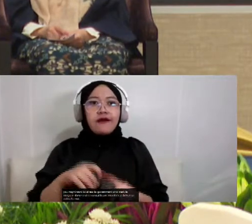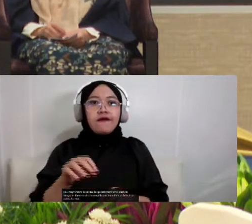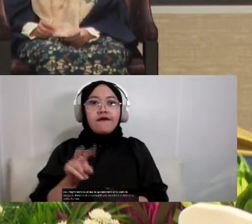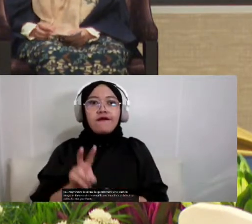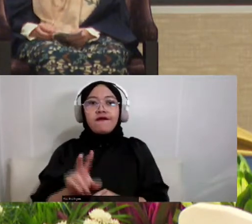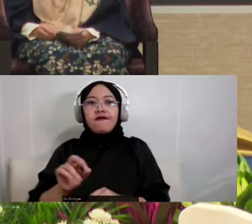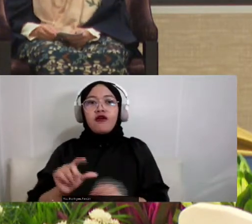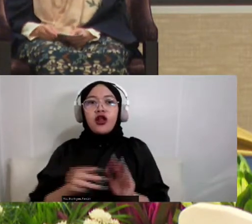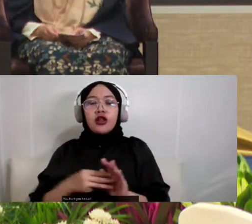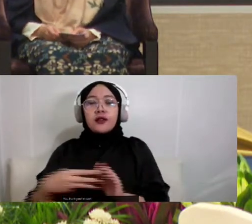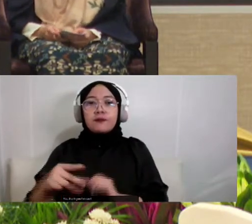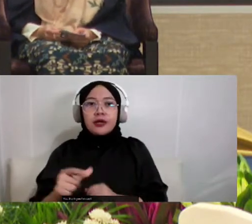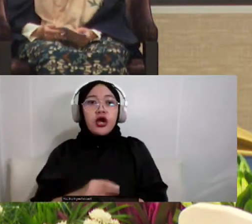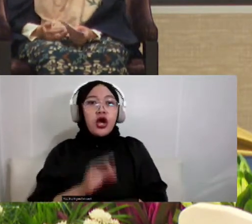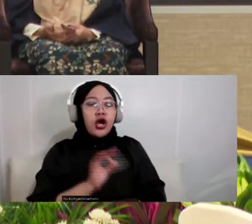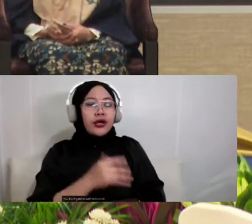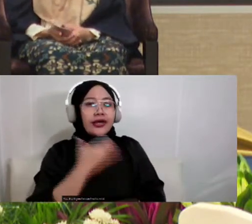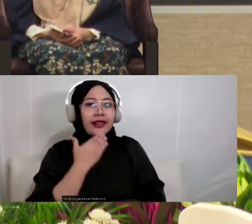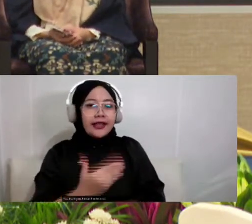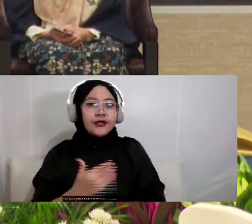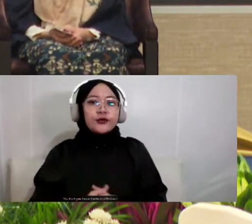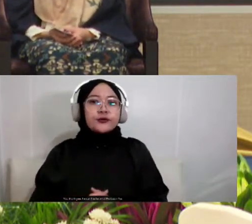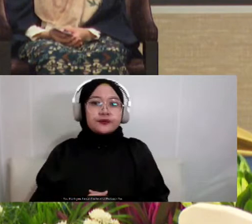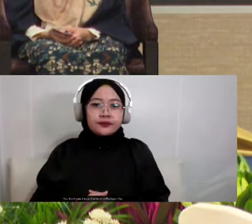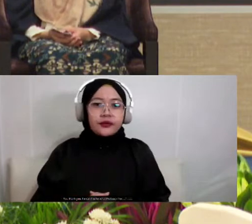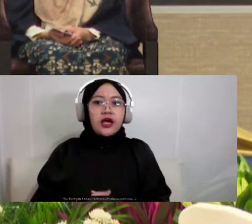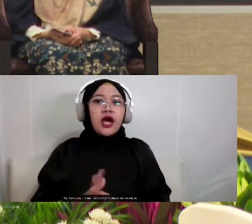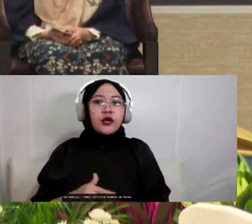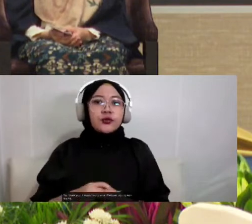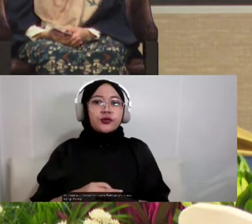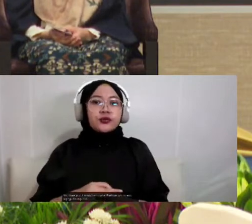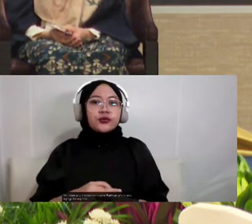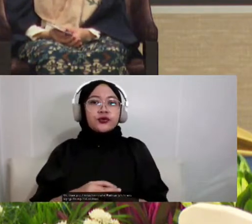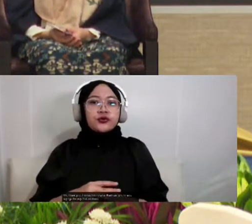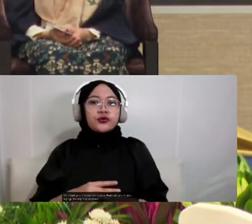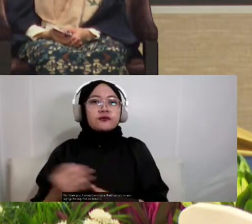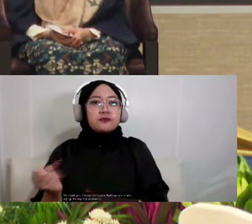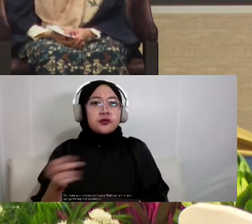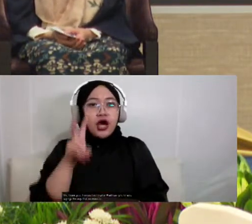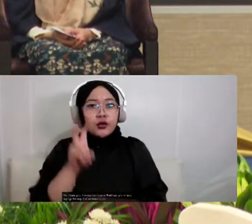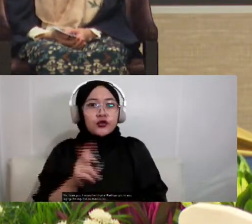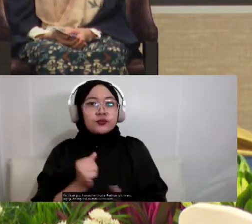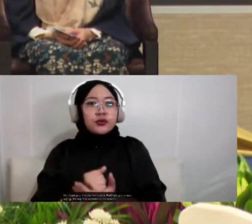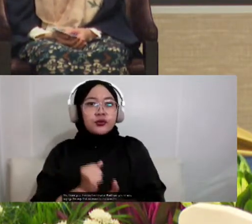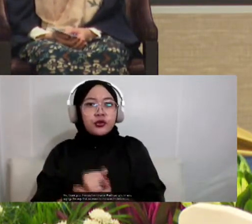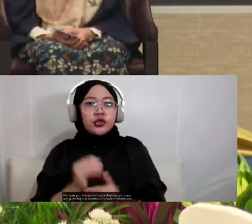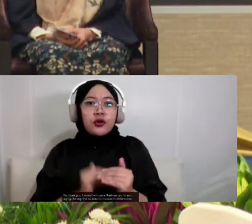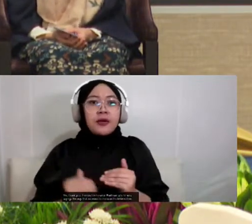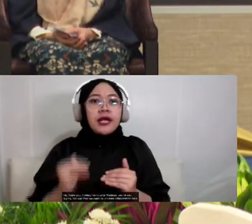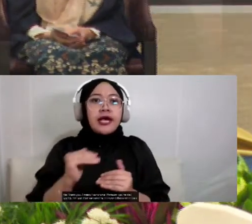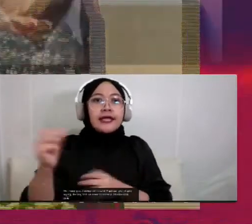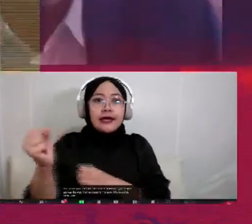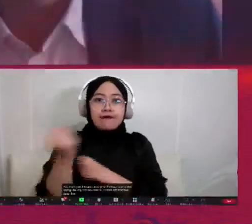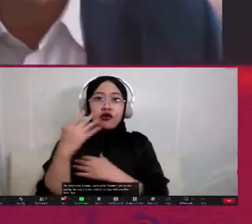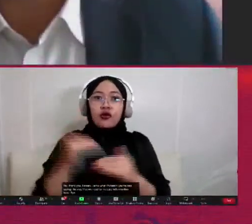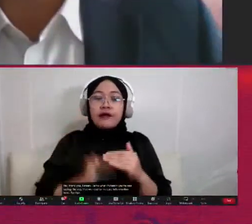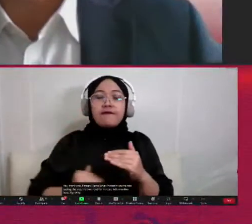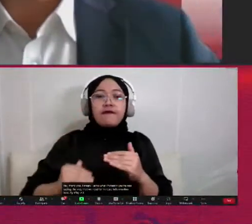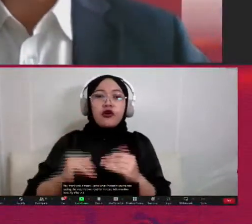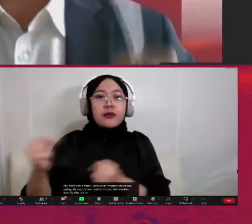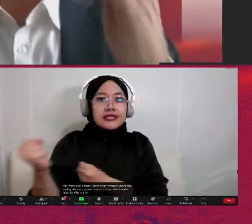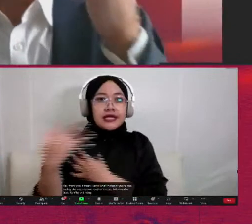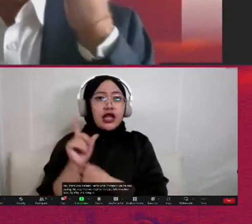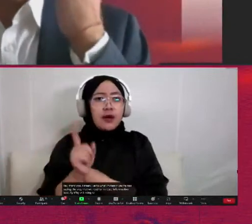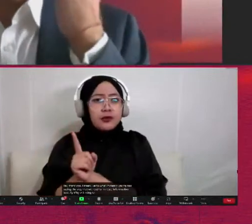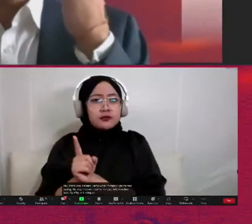Yes, thank you. I mean, I echo what Professor Yotsu was saying, the way that we need to increase the informational basis, by while